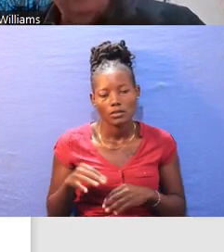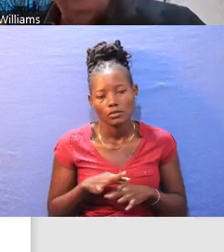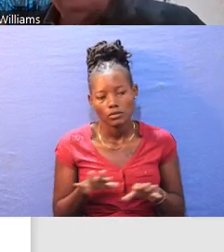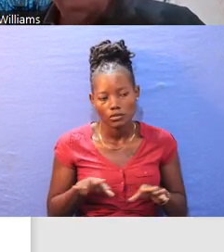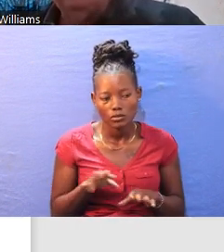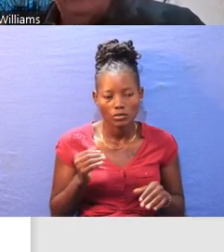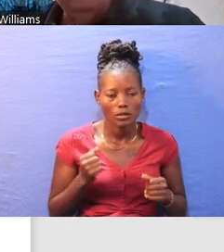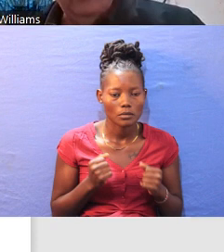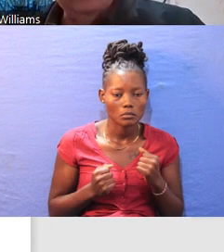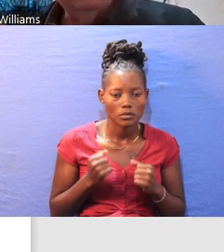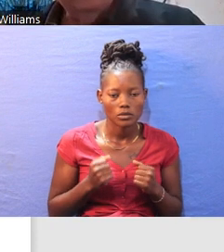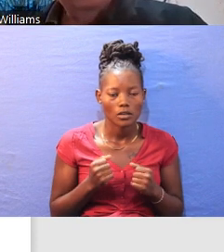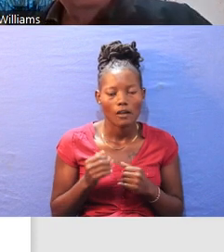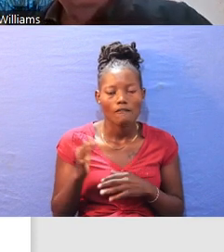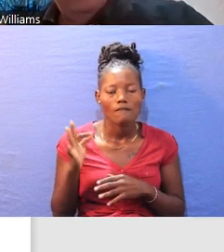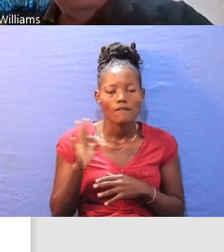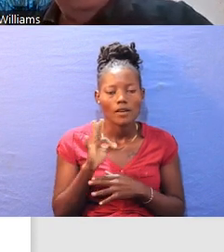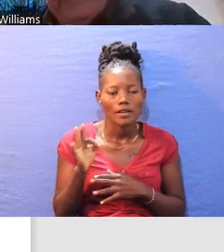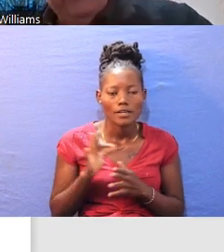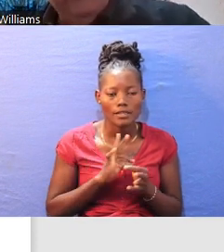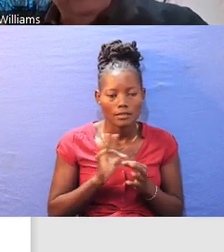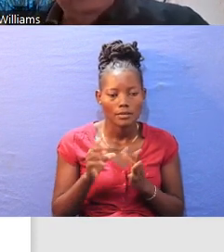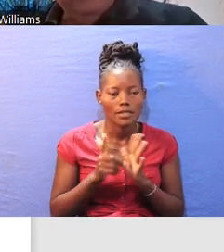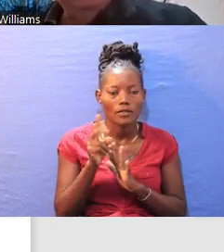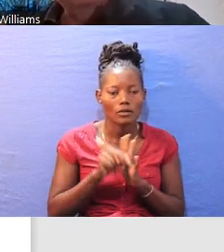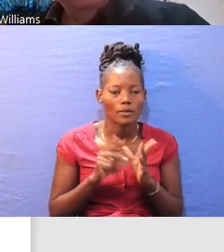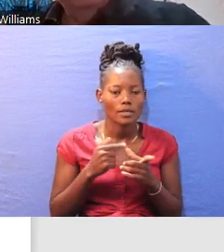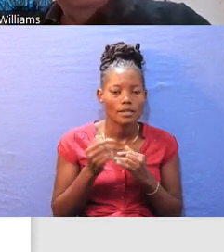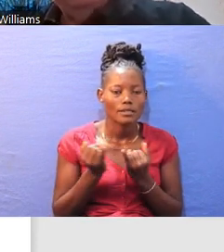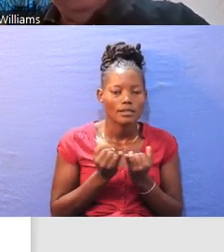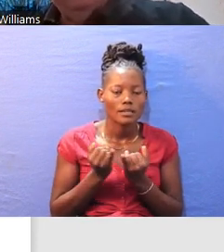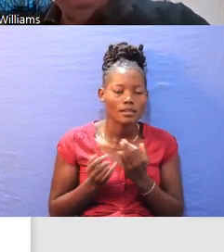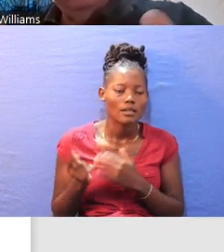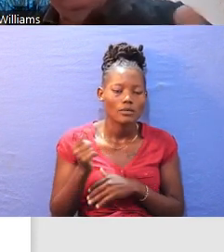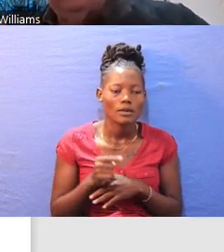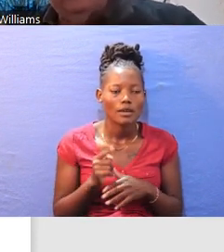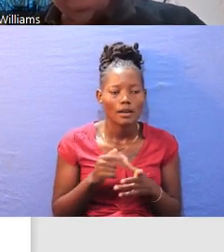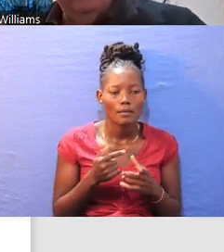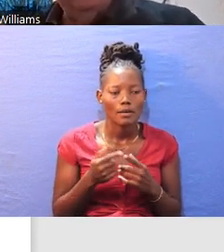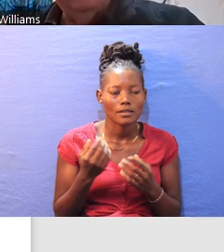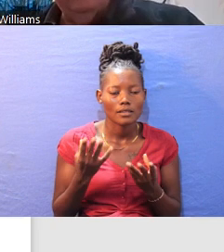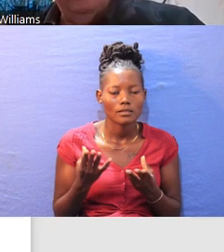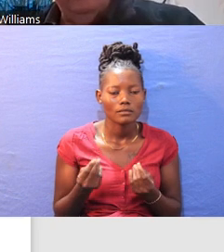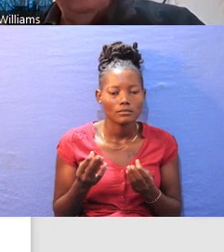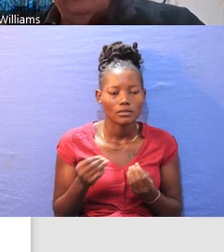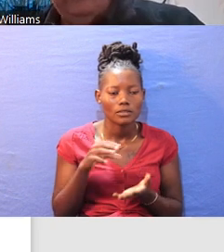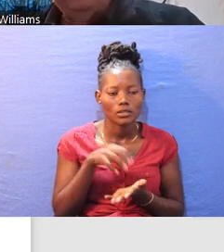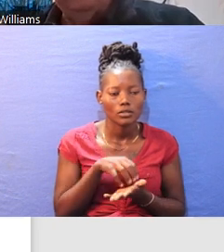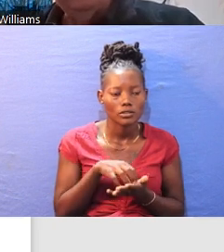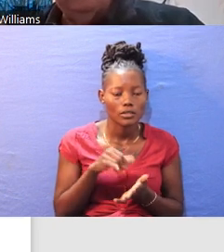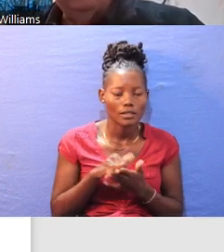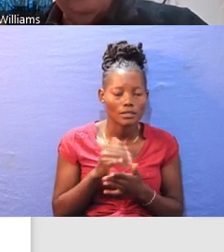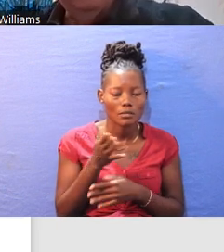the pool and do some aqua jogging. Friday, speed development again. And then Saturday, we come in and just lift or